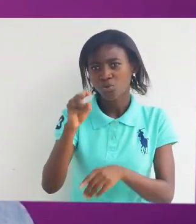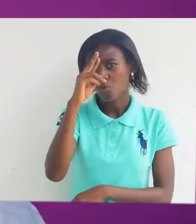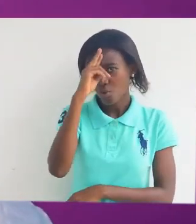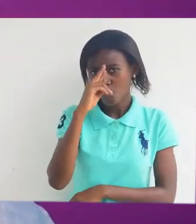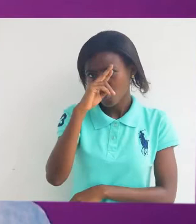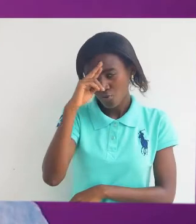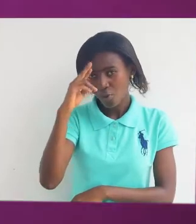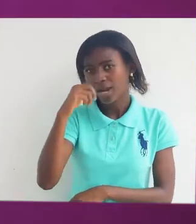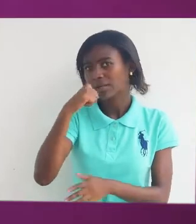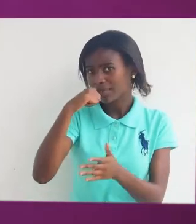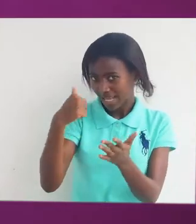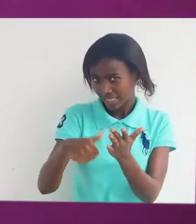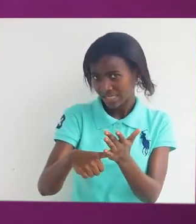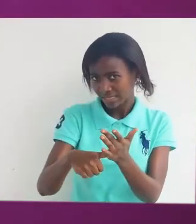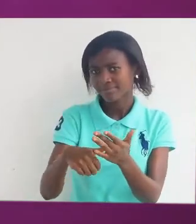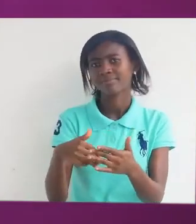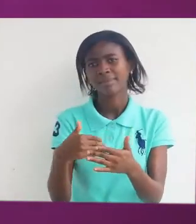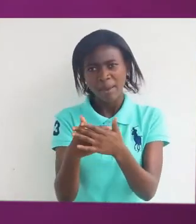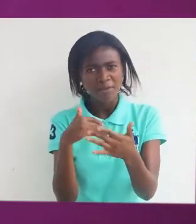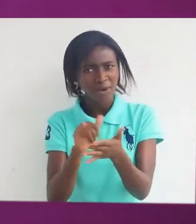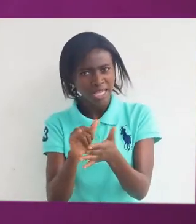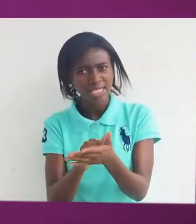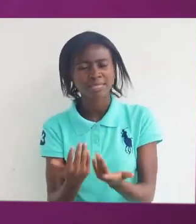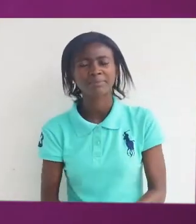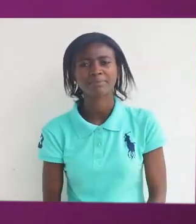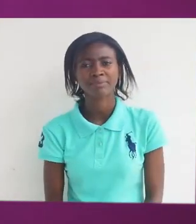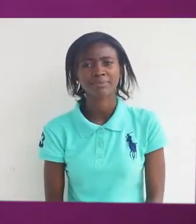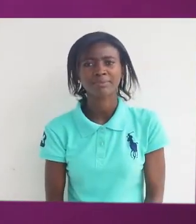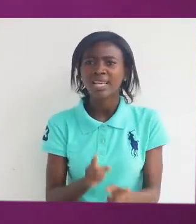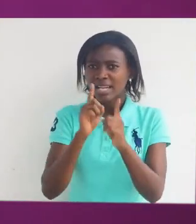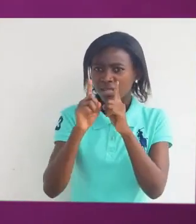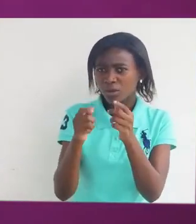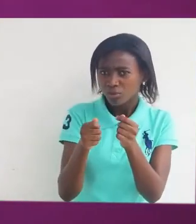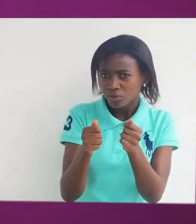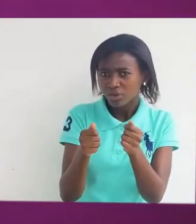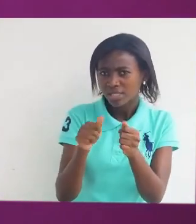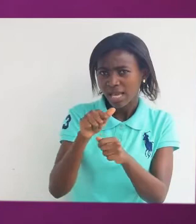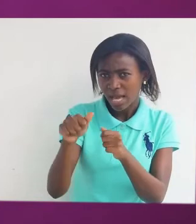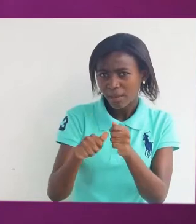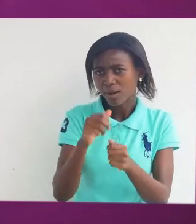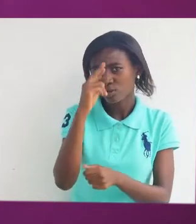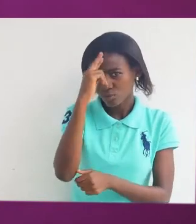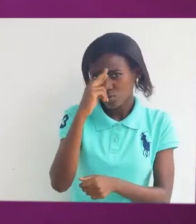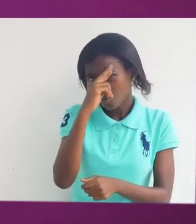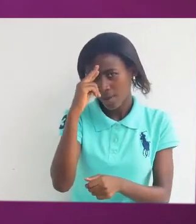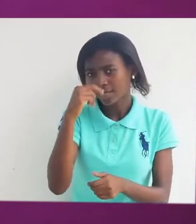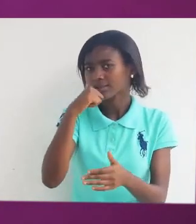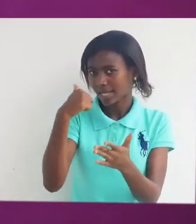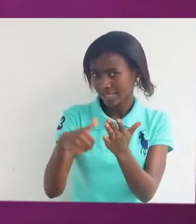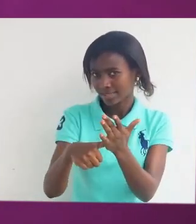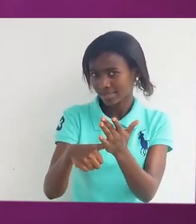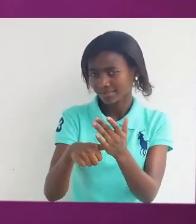Roman letters. But before that, let's talk briefly about Roman